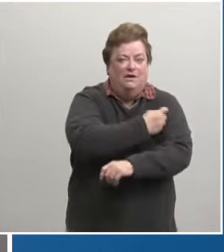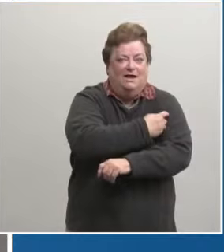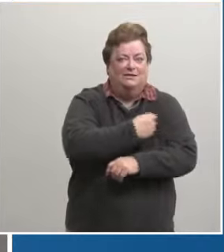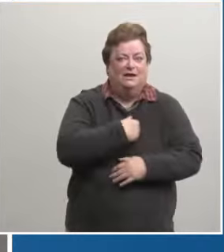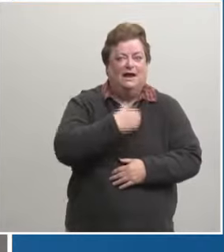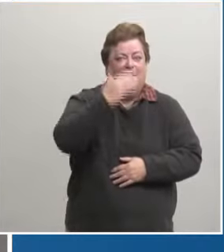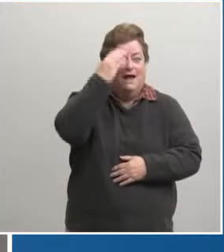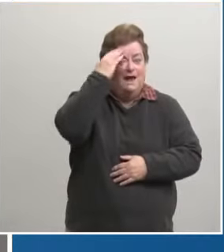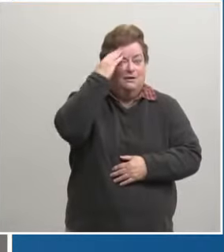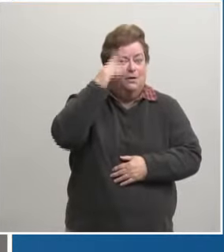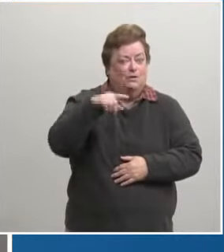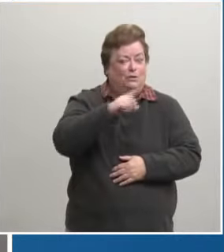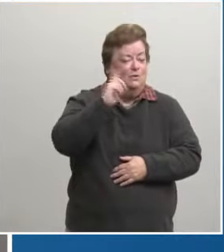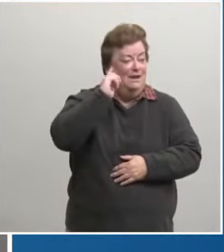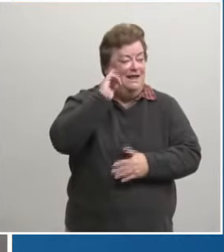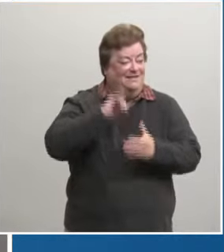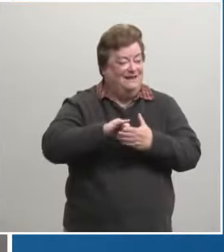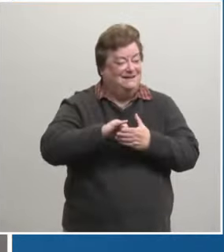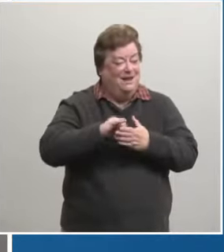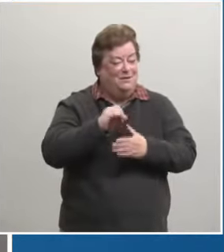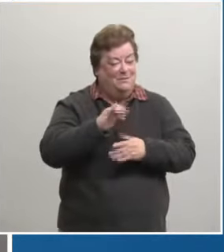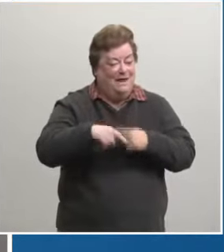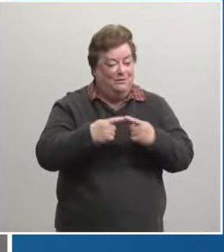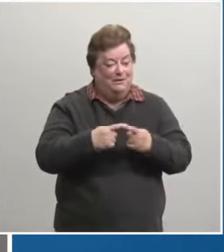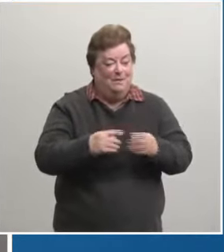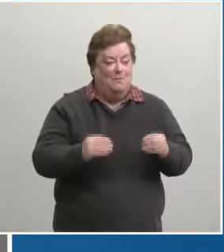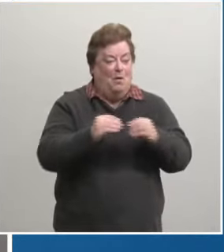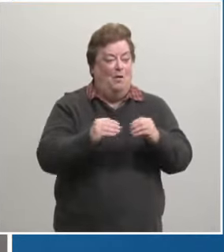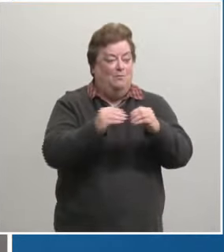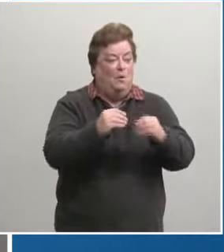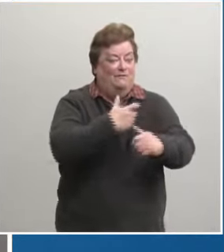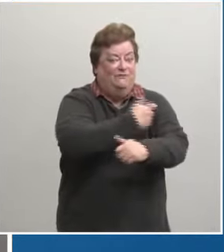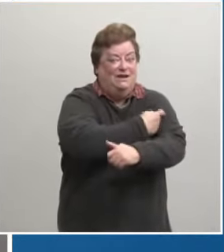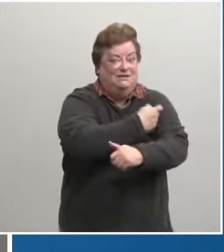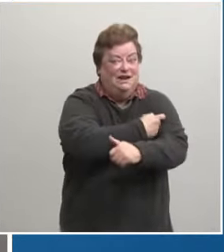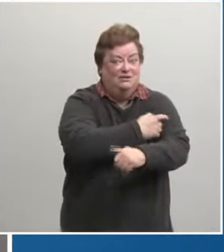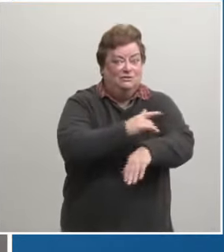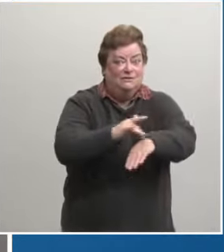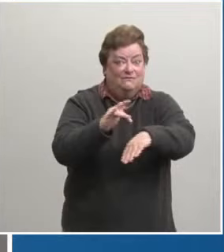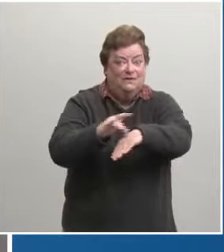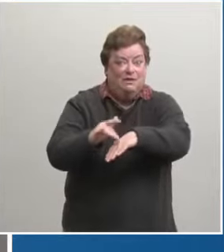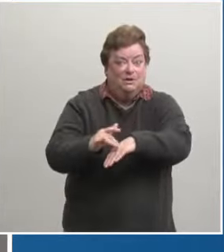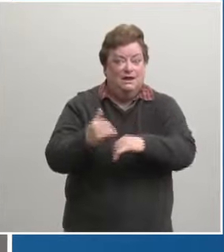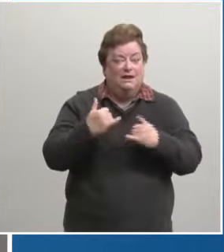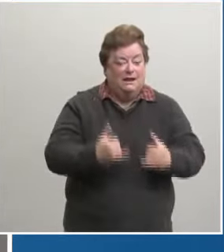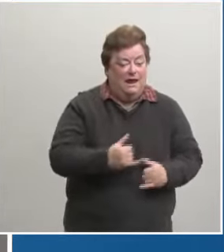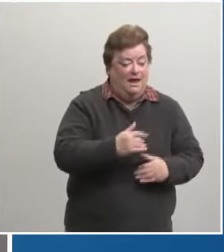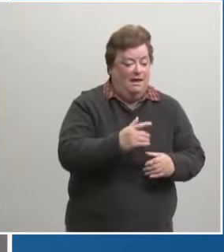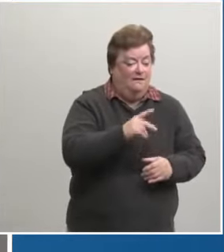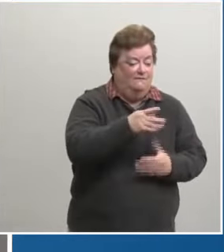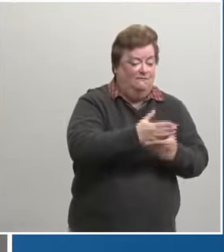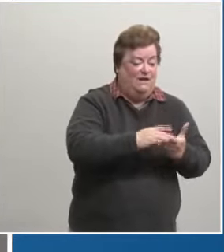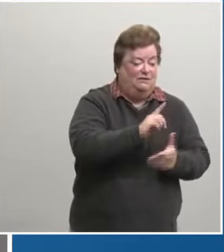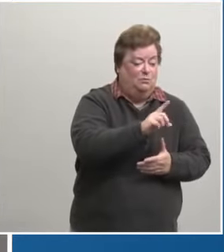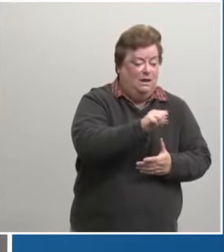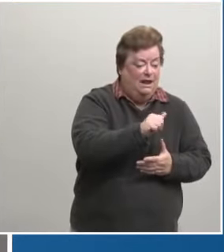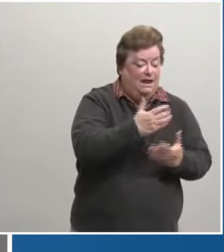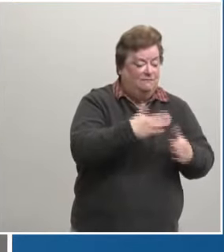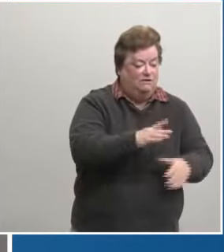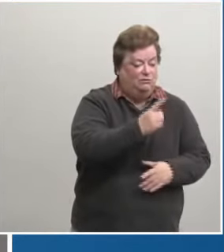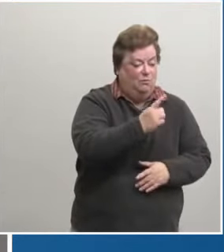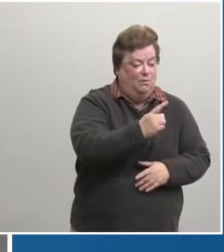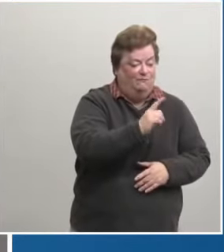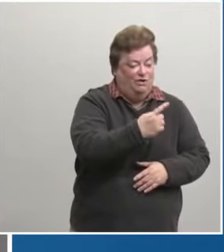mass vaccination clinics as much as I do. I know this because as more people in Phase 1A have received their first and second